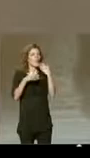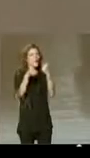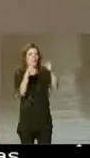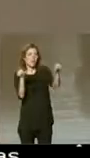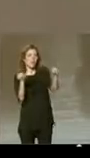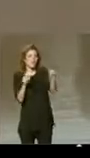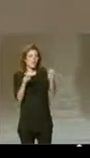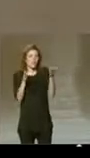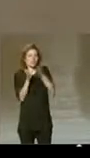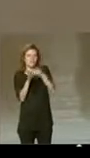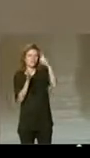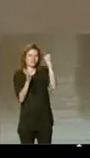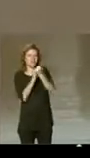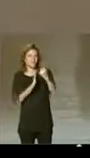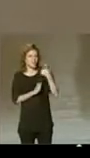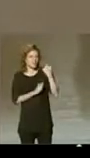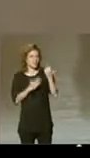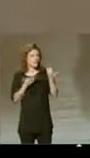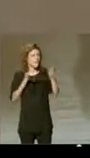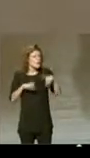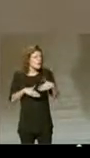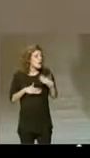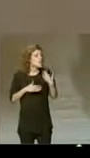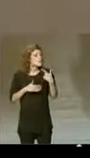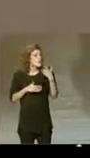area. It's like we're labeling them.